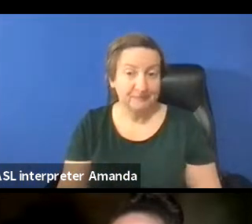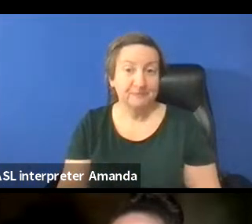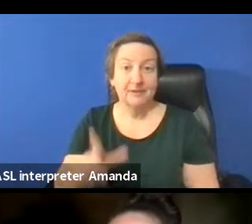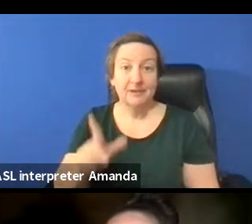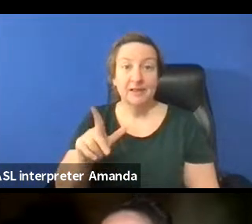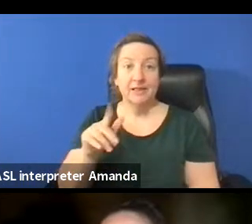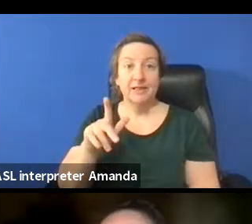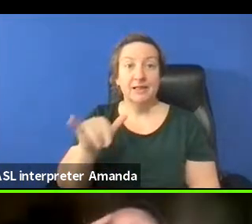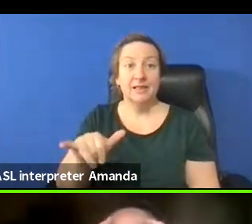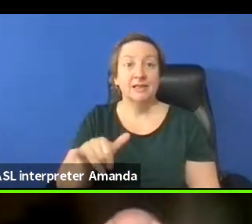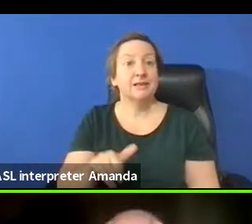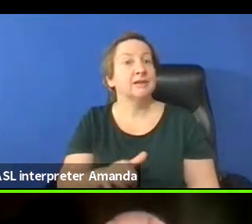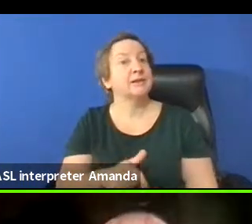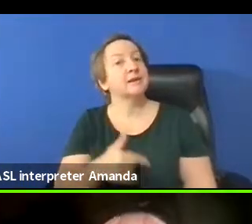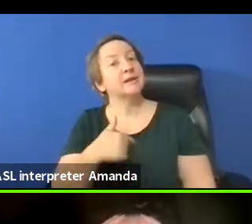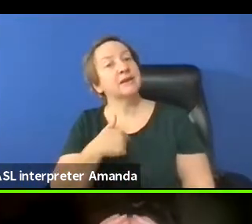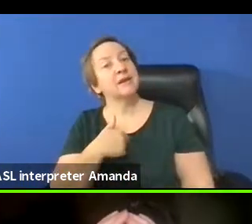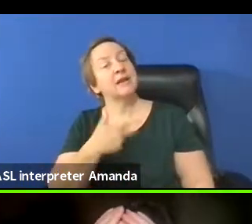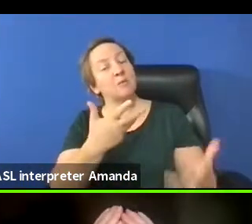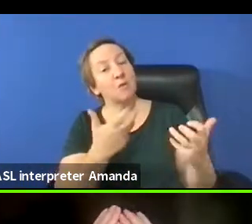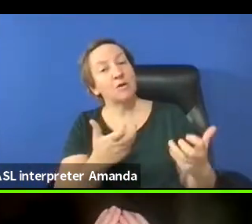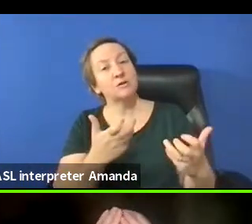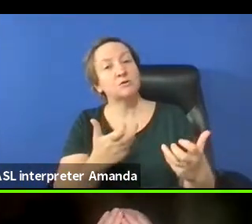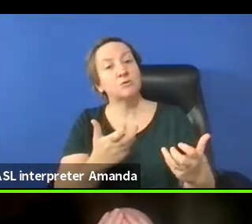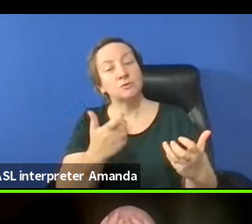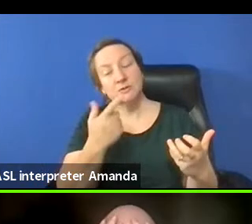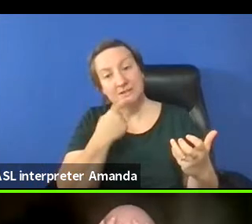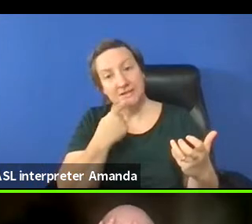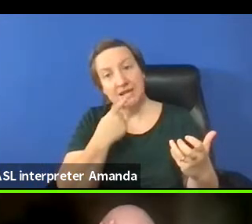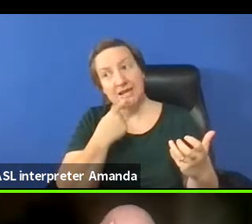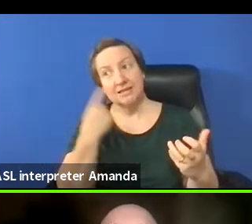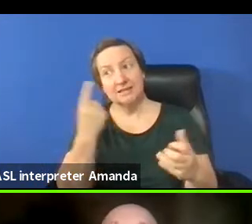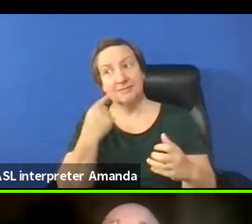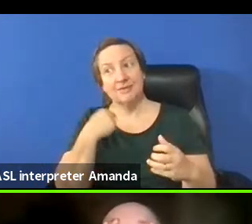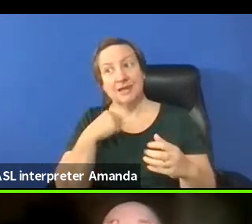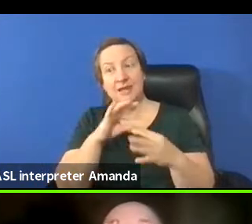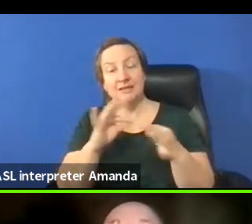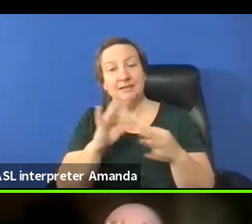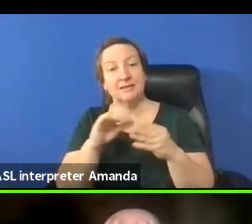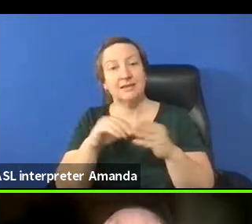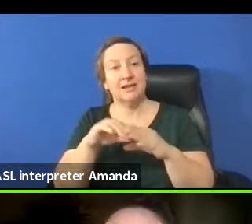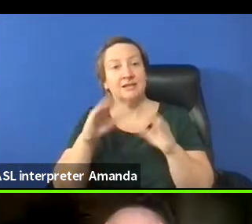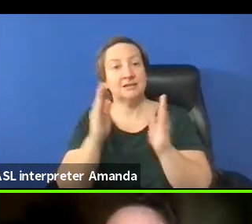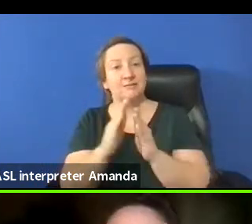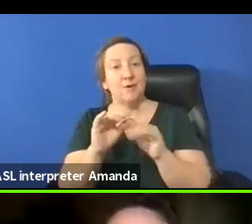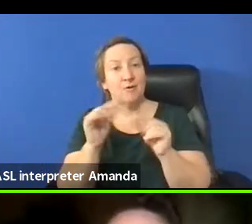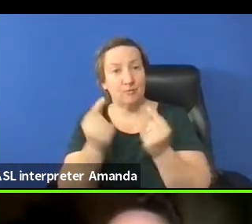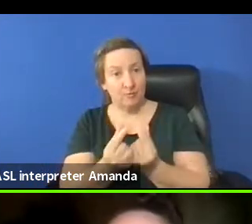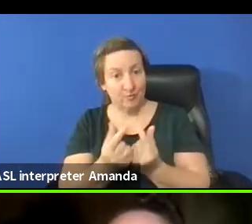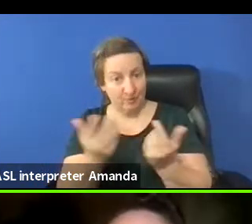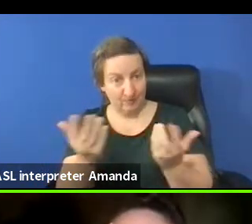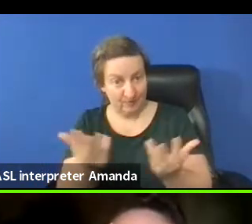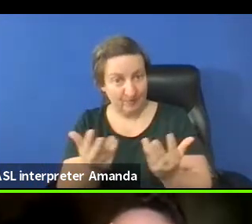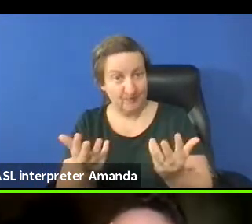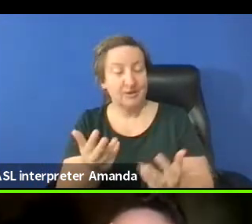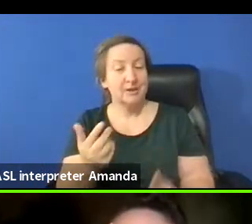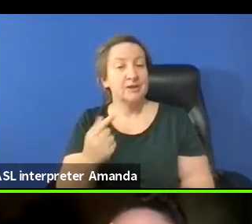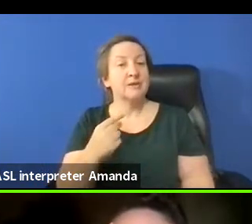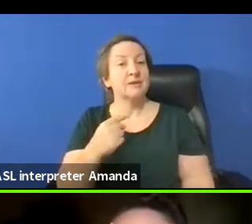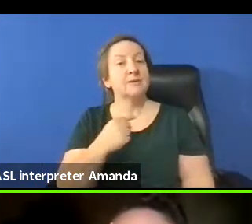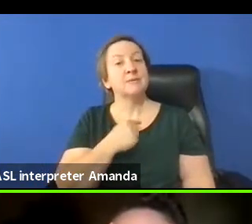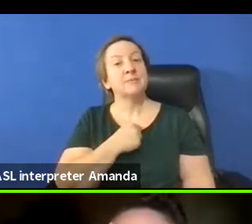Lily? I just want to say a thing that I said in my small group, which was that